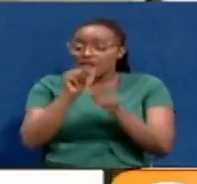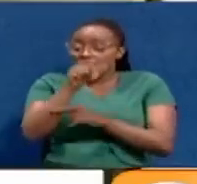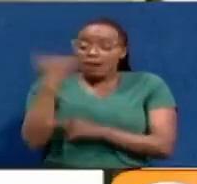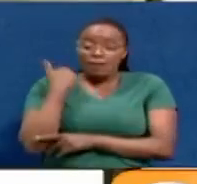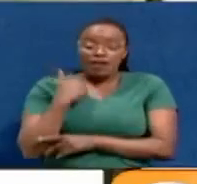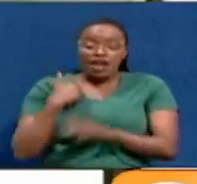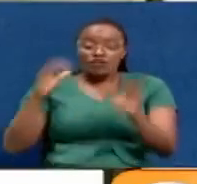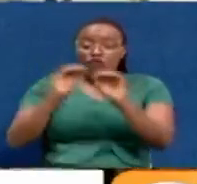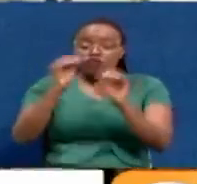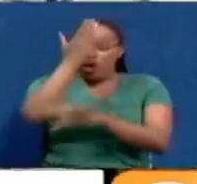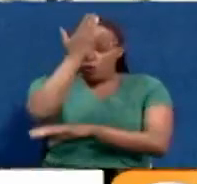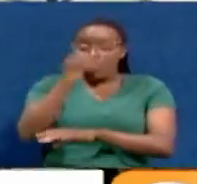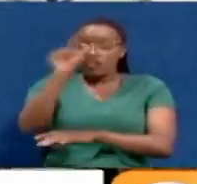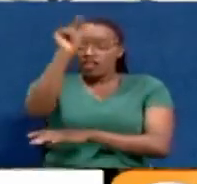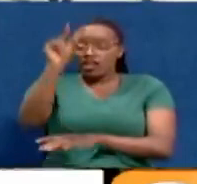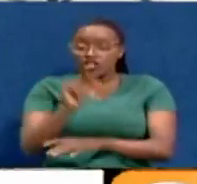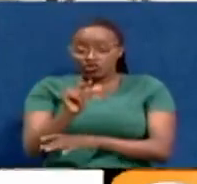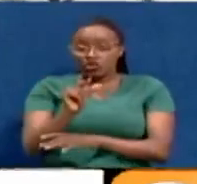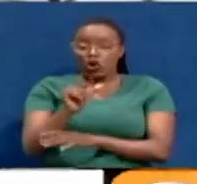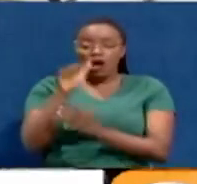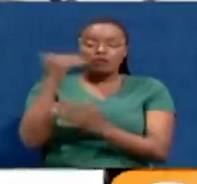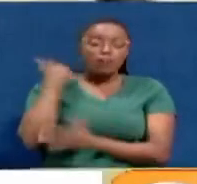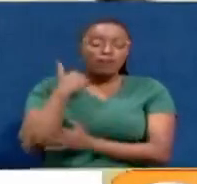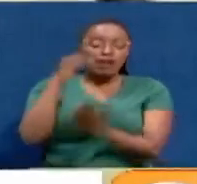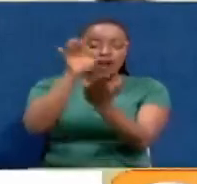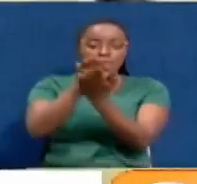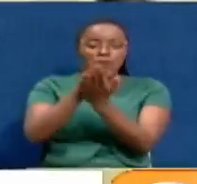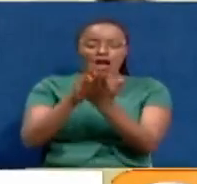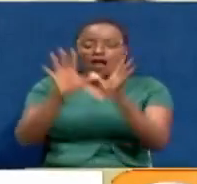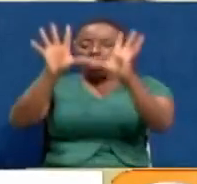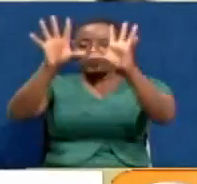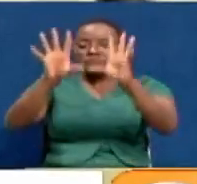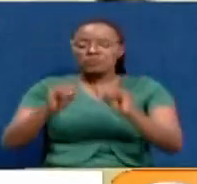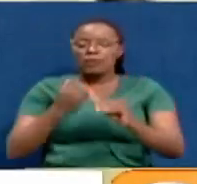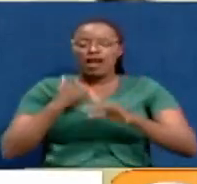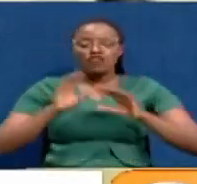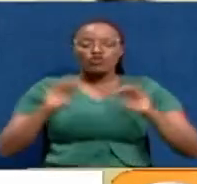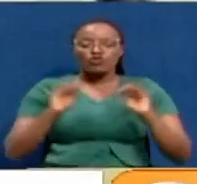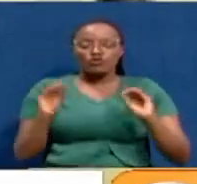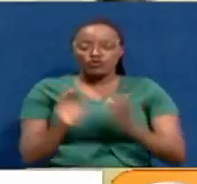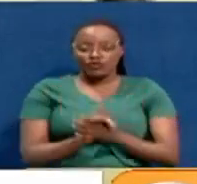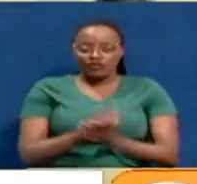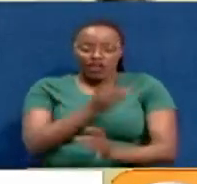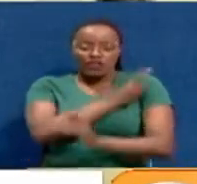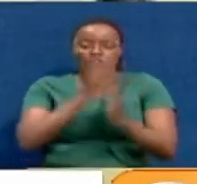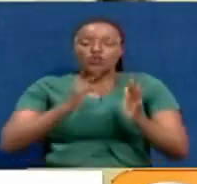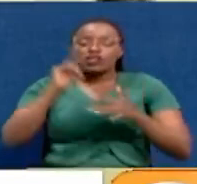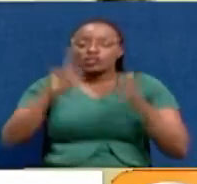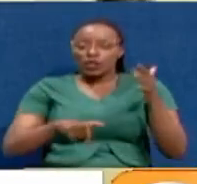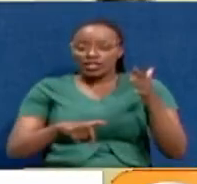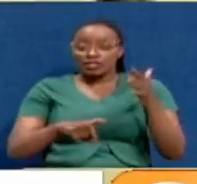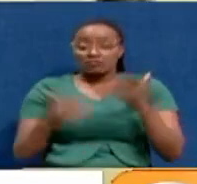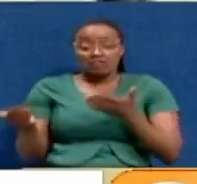is yet to begin as the regional blood bank runs dry. Daktari wakasema